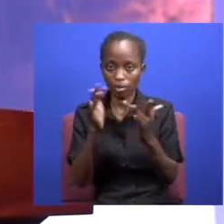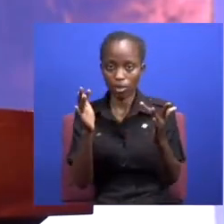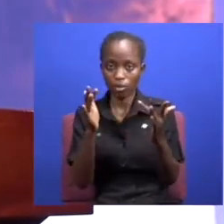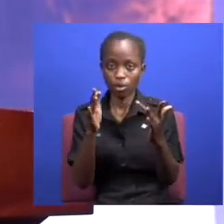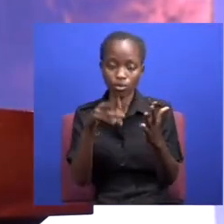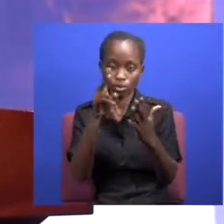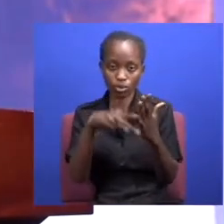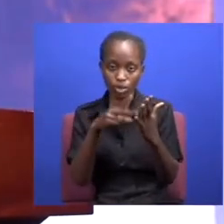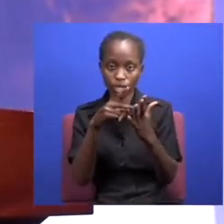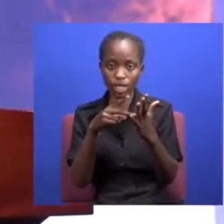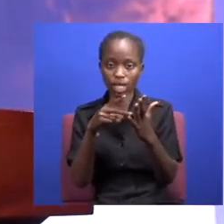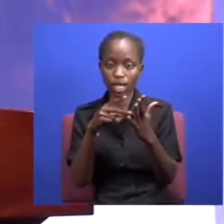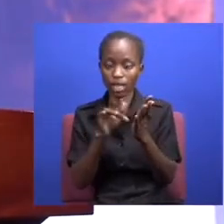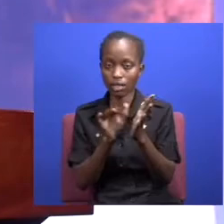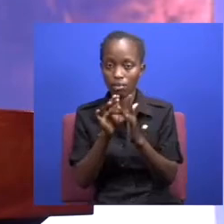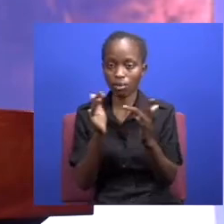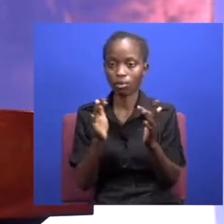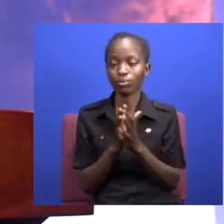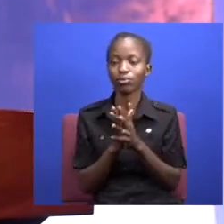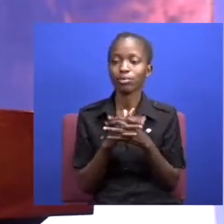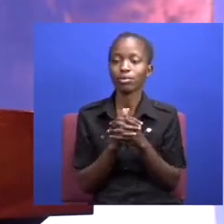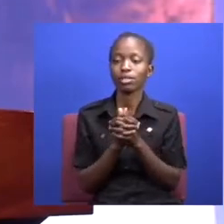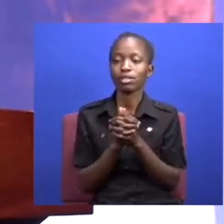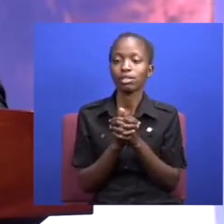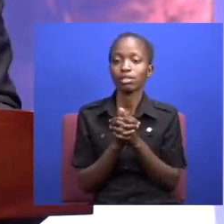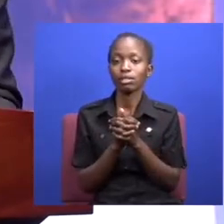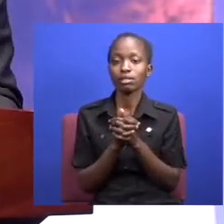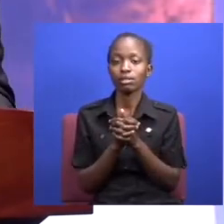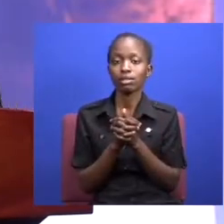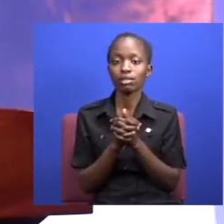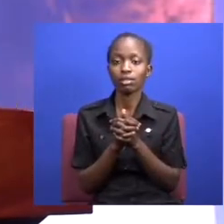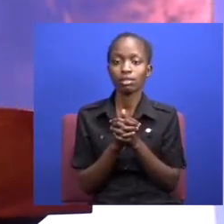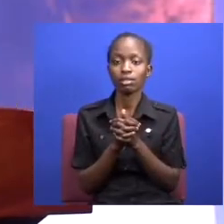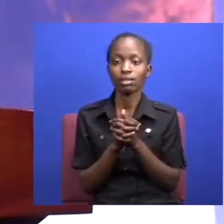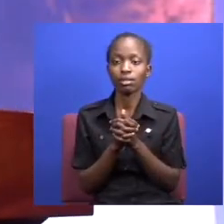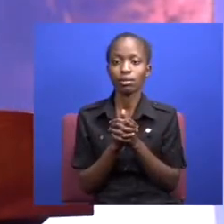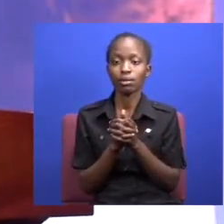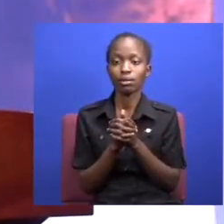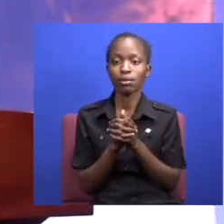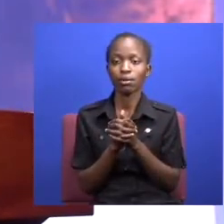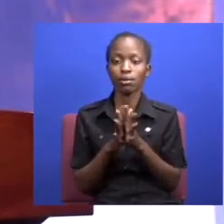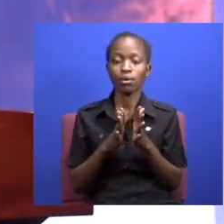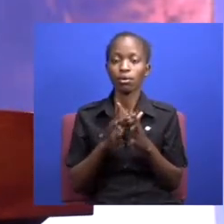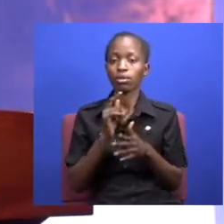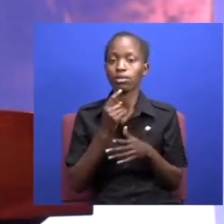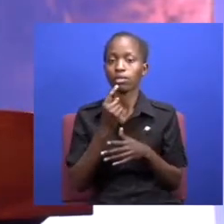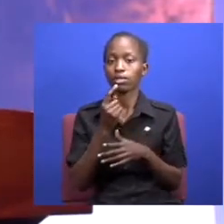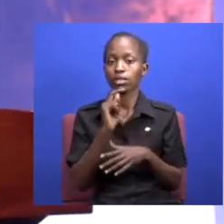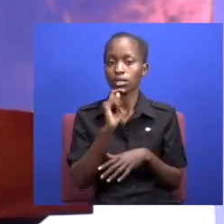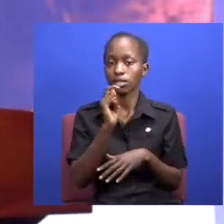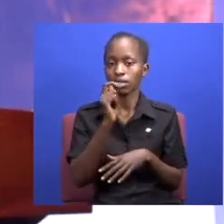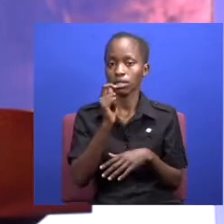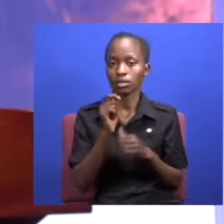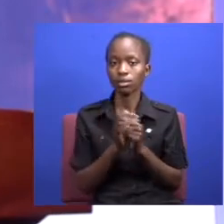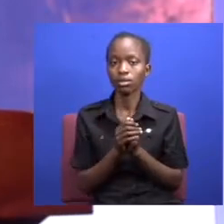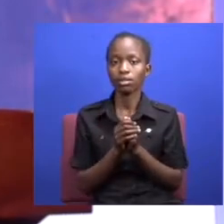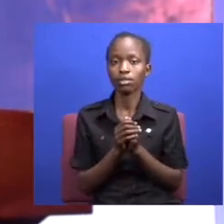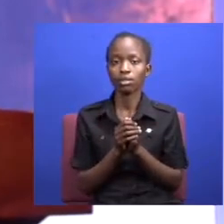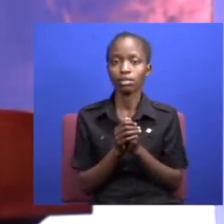Bible, to read the scripture. Let me end with a simple testimony just before I pray